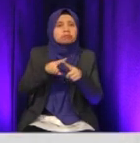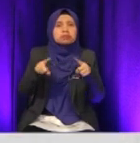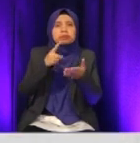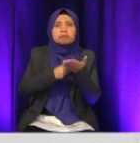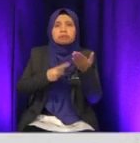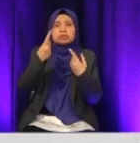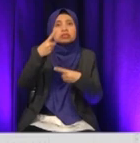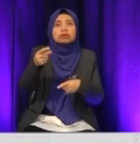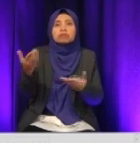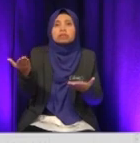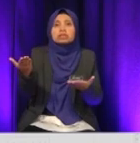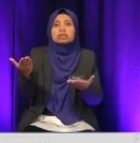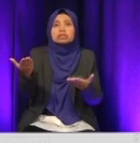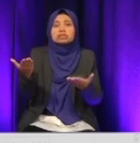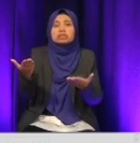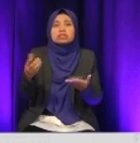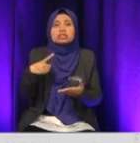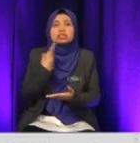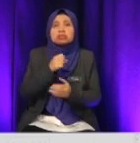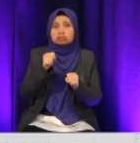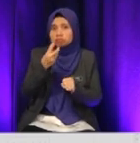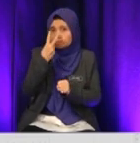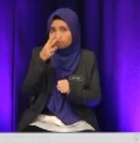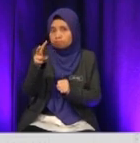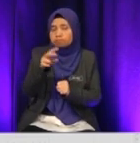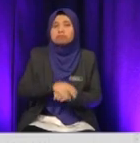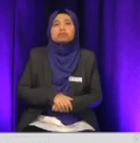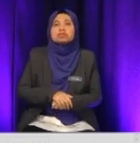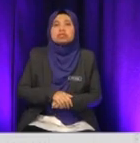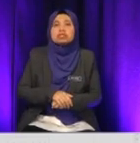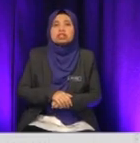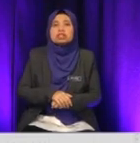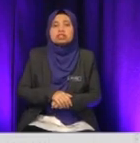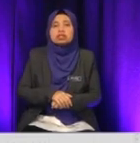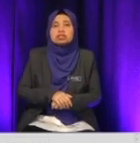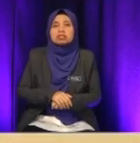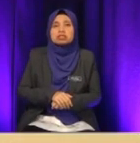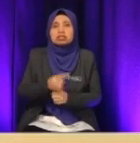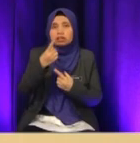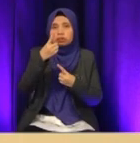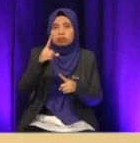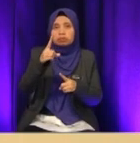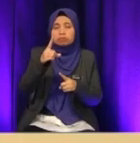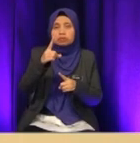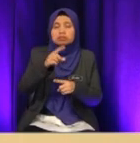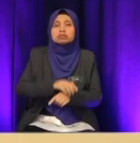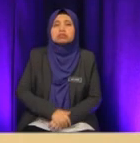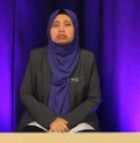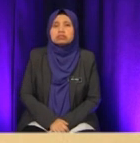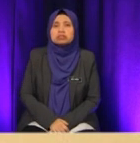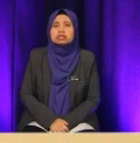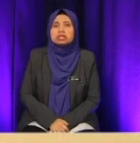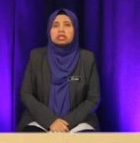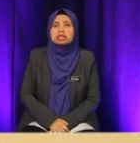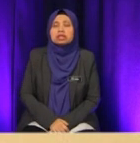it's somewhere around here, so we can see that they stay and chat for a while and then run home and then they do this regularly so they develop